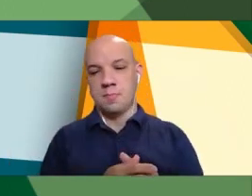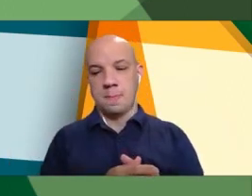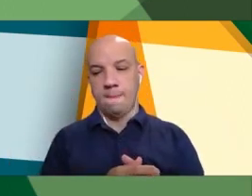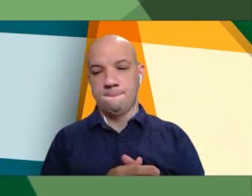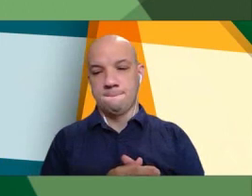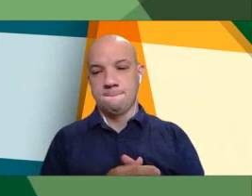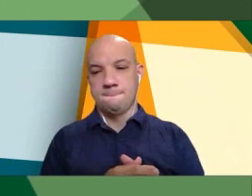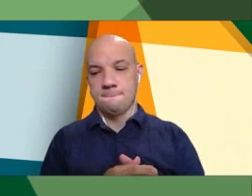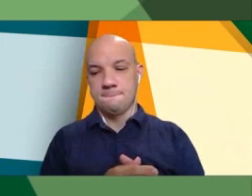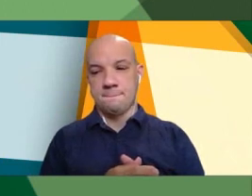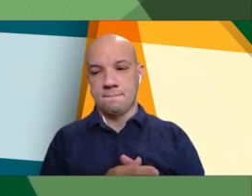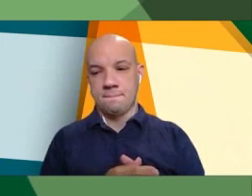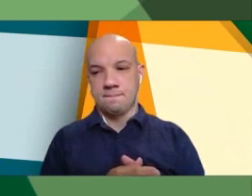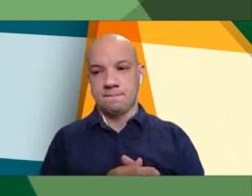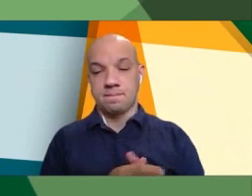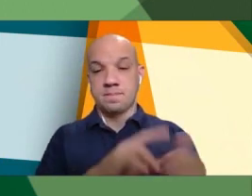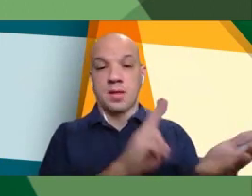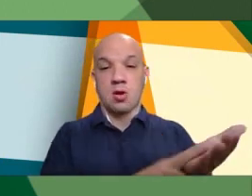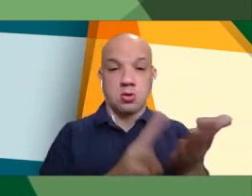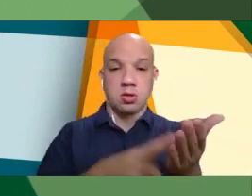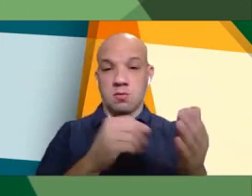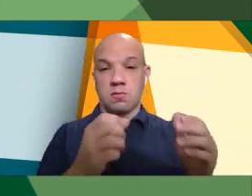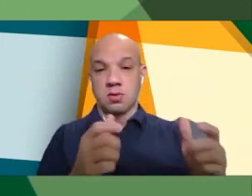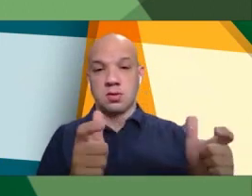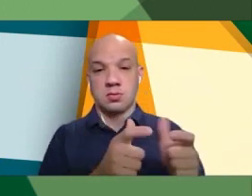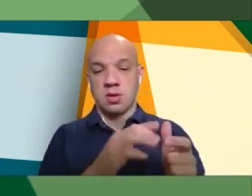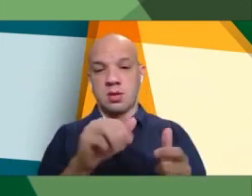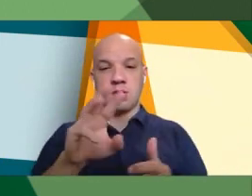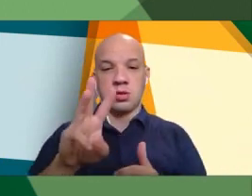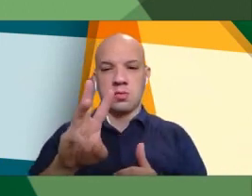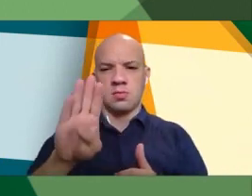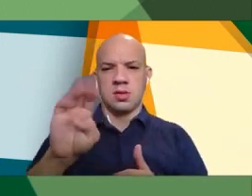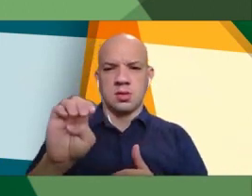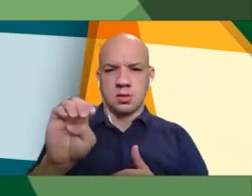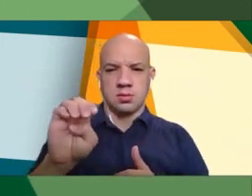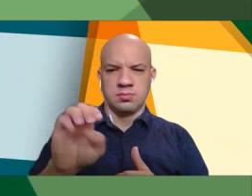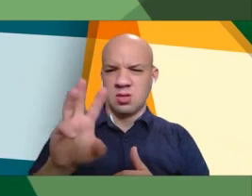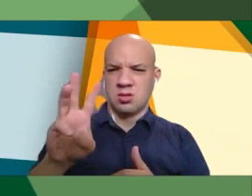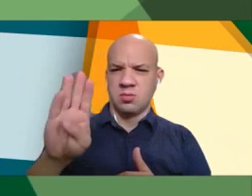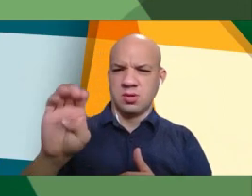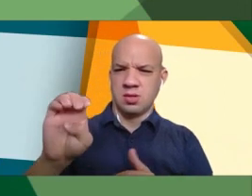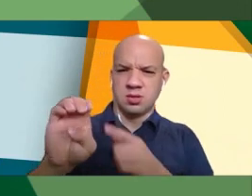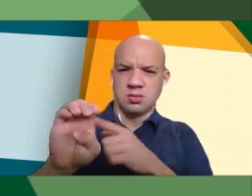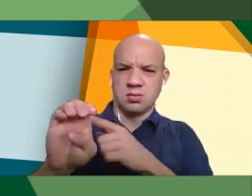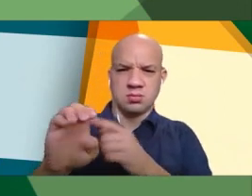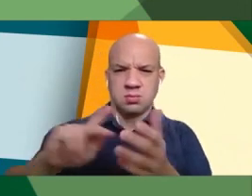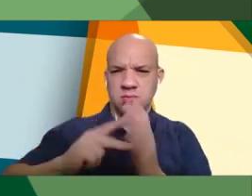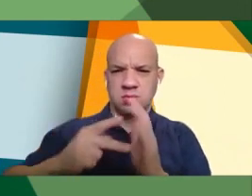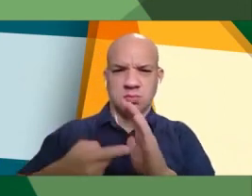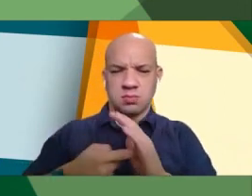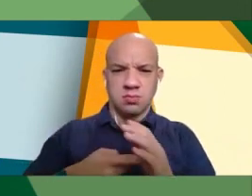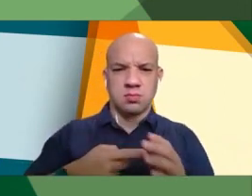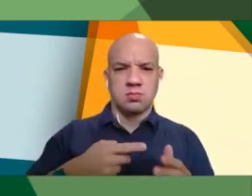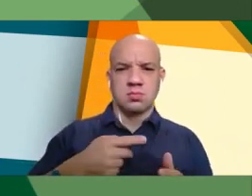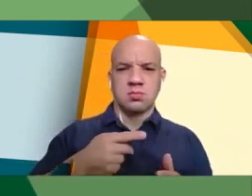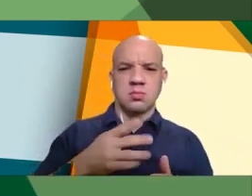Contracting with small and MWBEs. What is a WBE? A WBE is a business concern that is